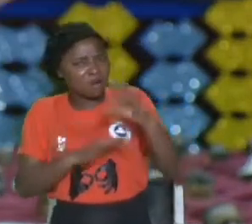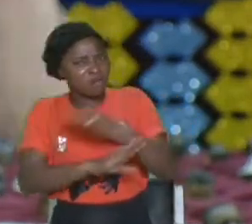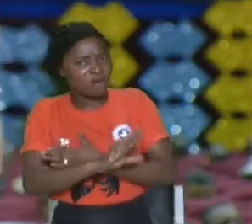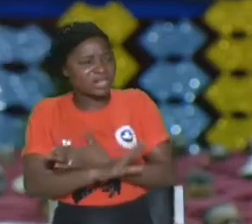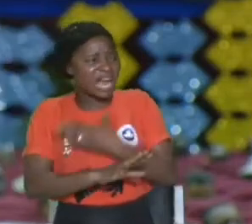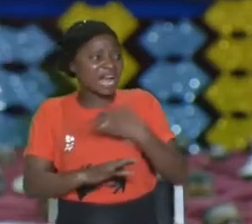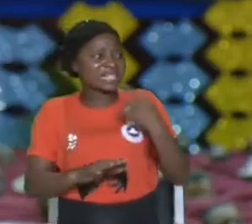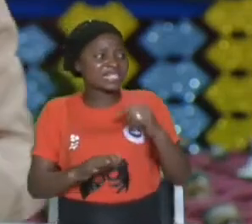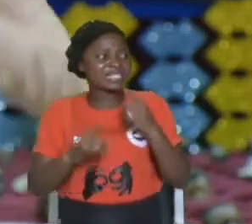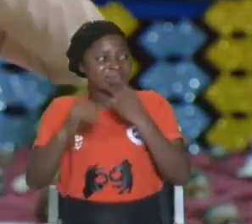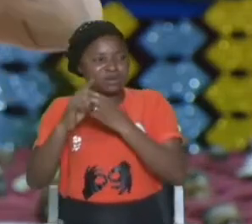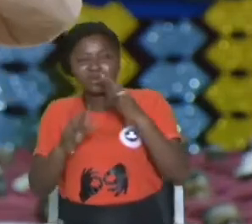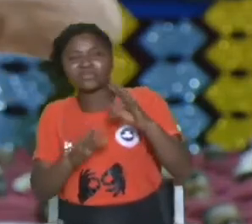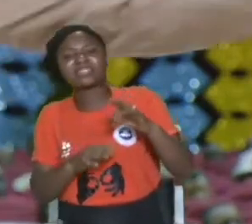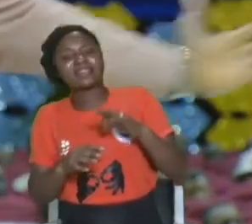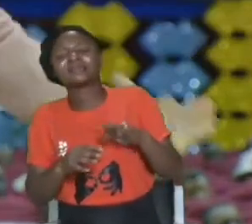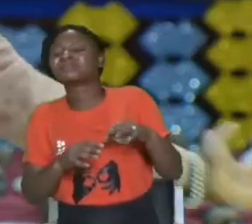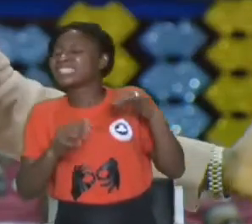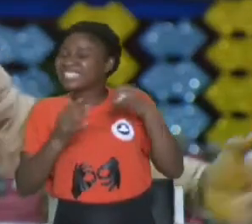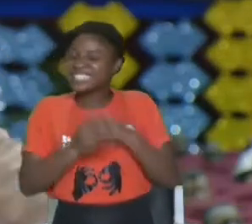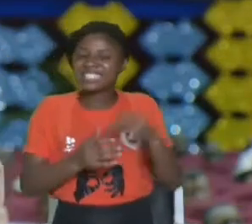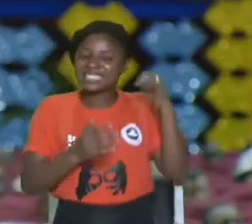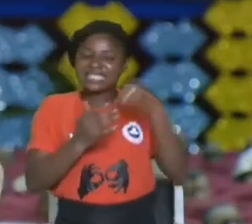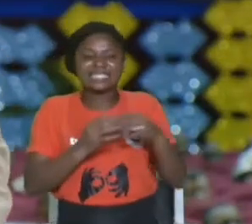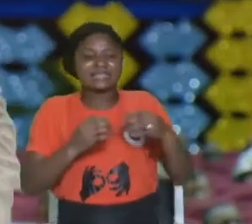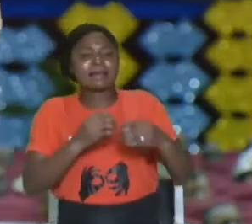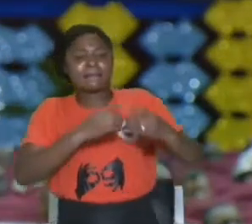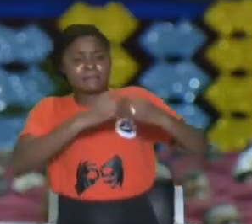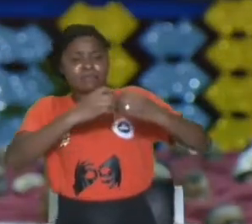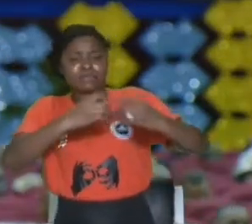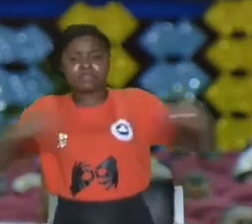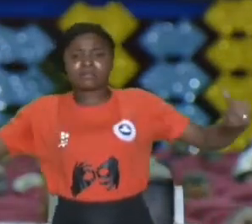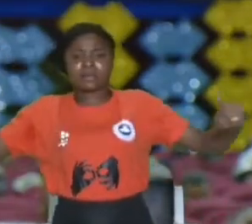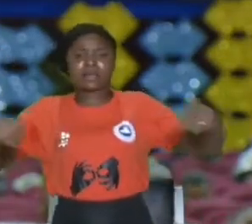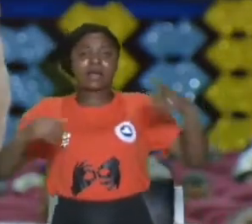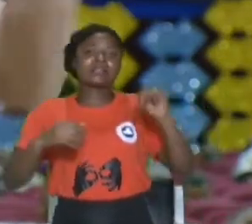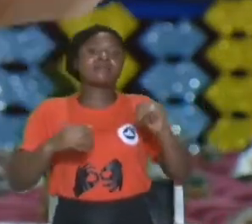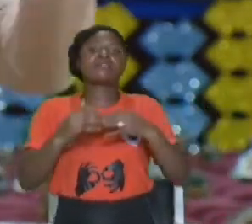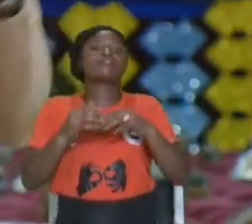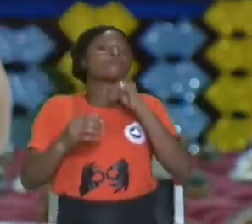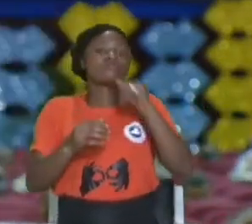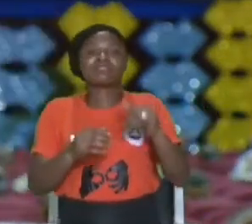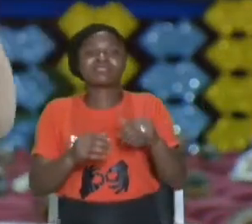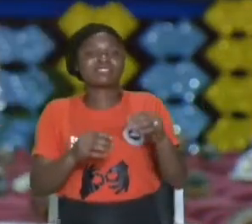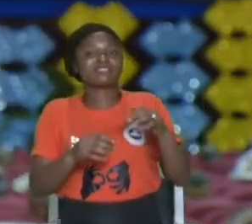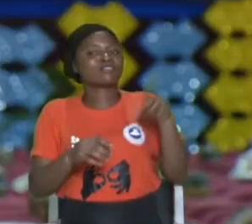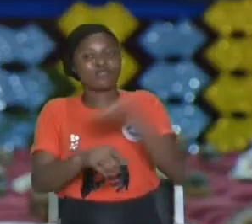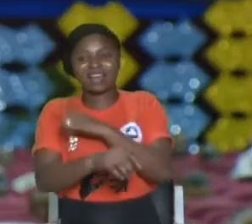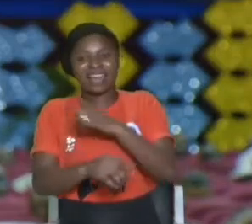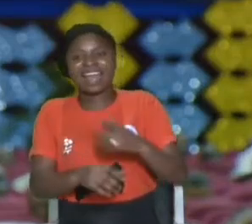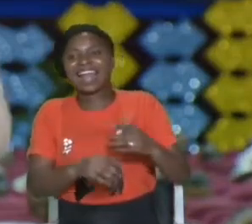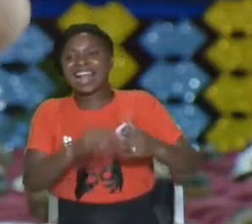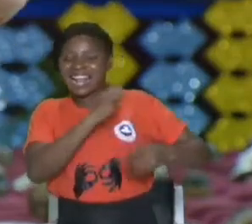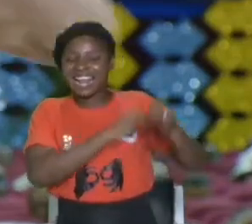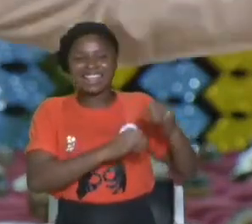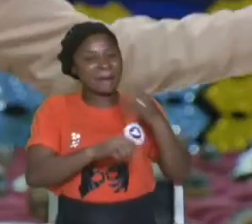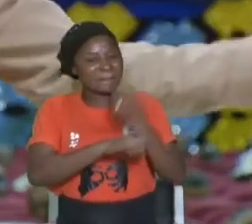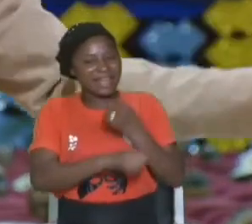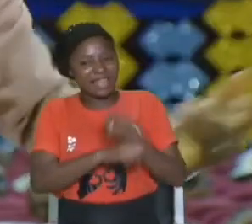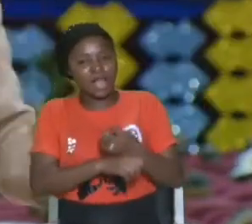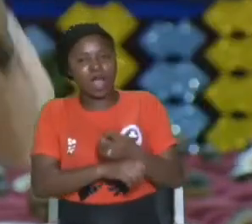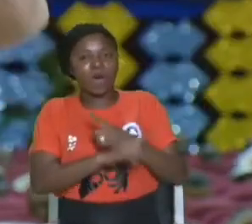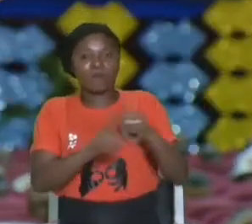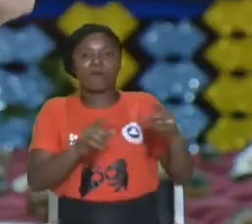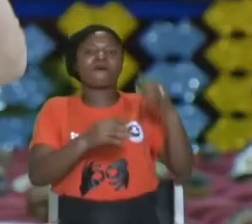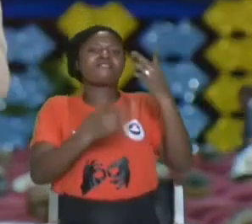and the chariot came, it parted them asunder. It was no longer Elijah begging. It was the fire of God parting